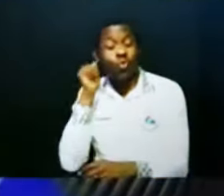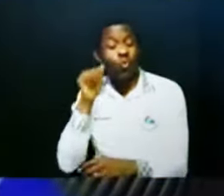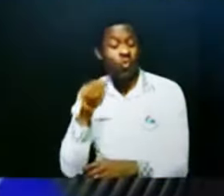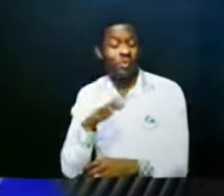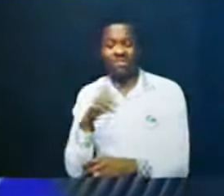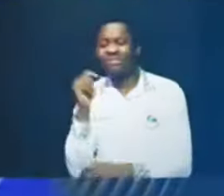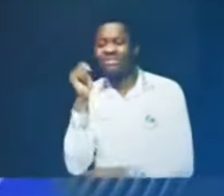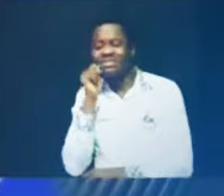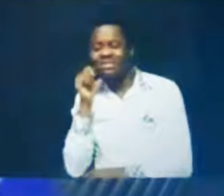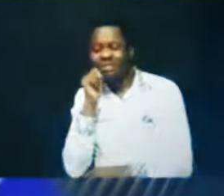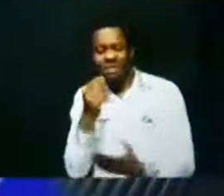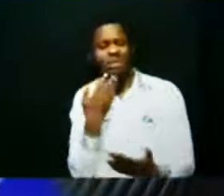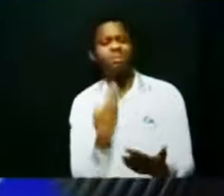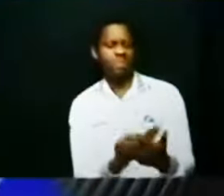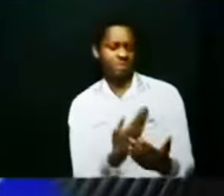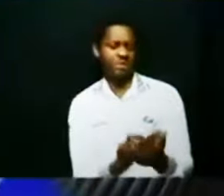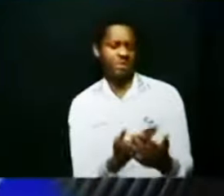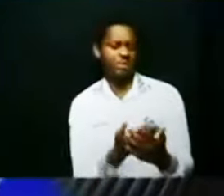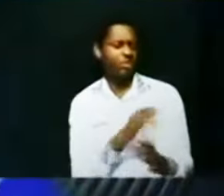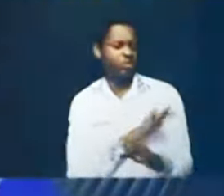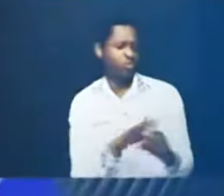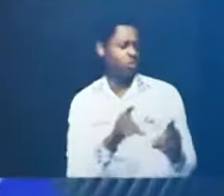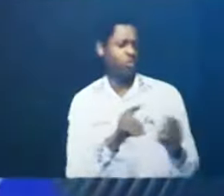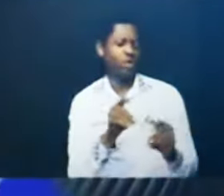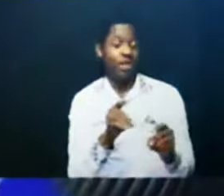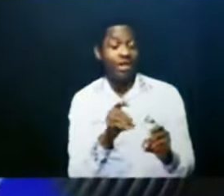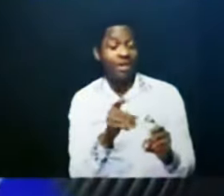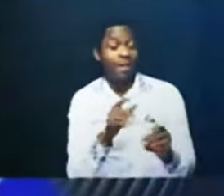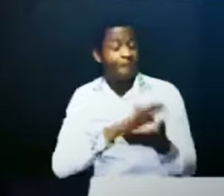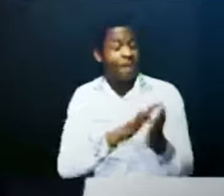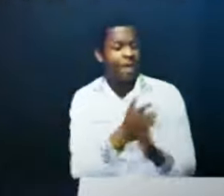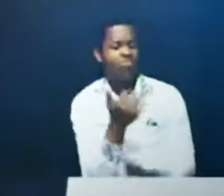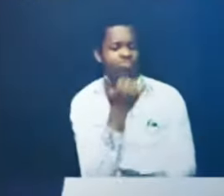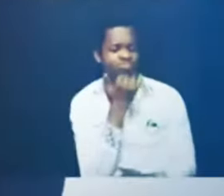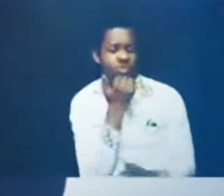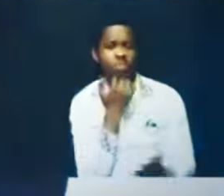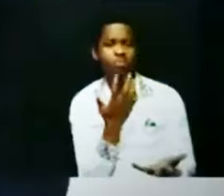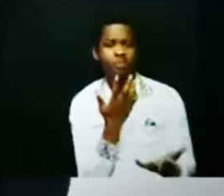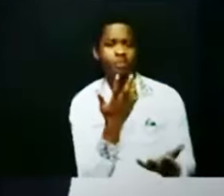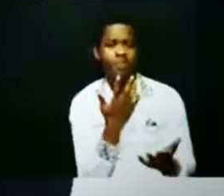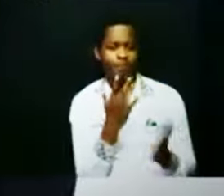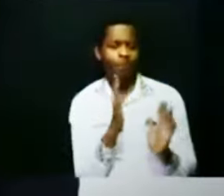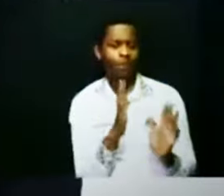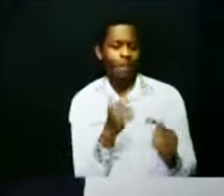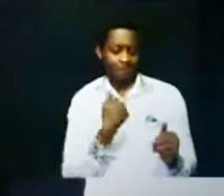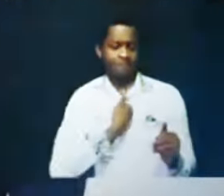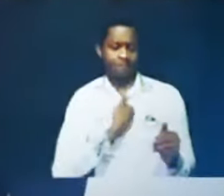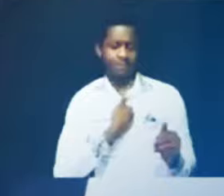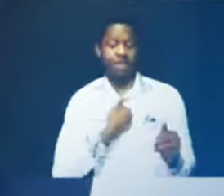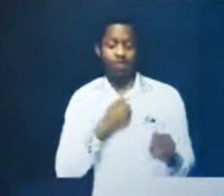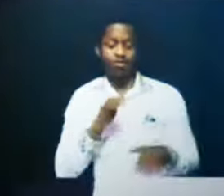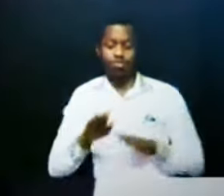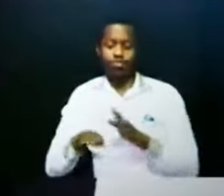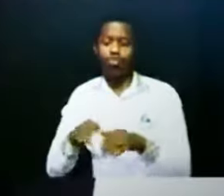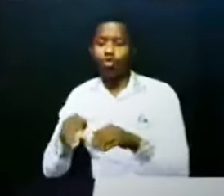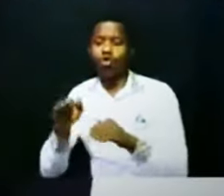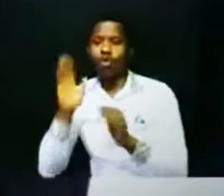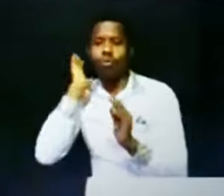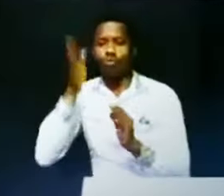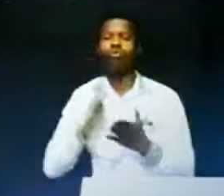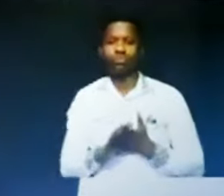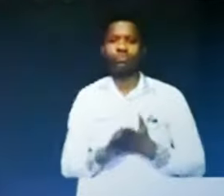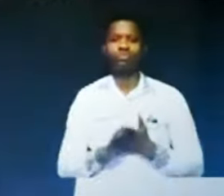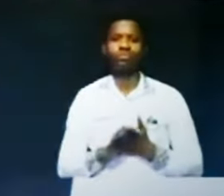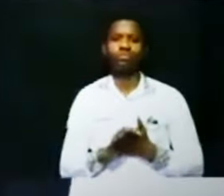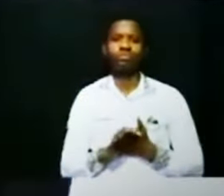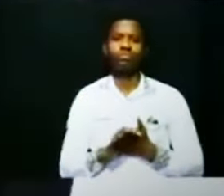me. It will be a greater wrong. Now, I can go out myself." Because she will by